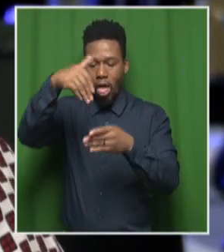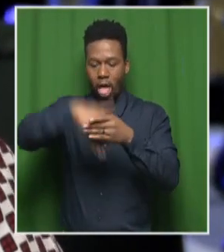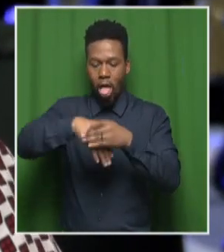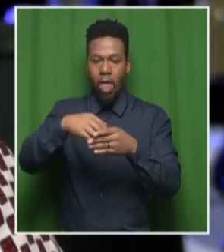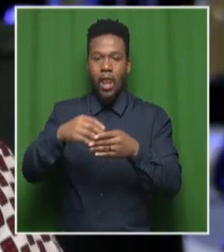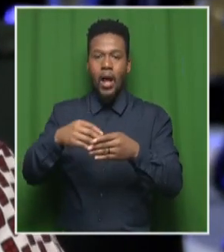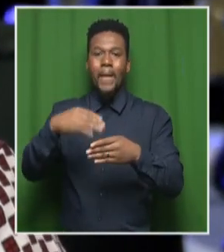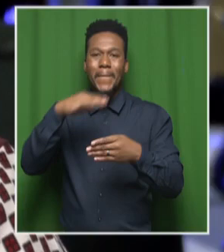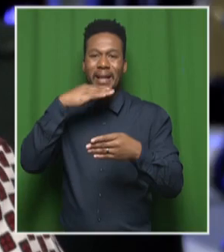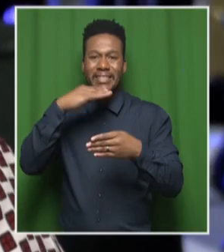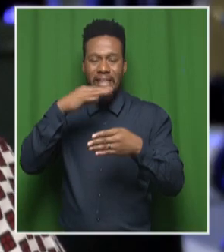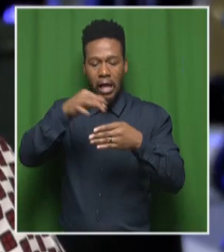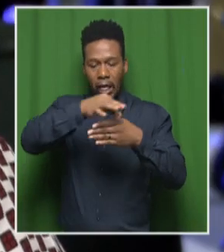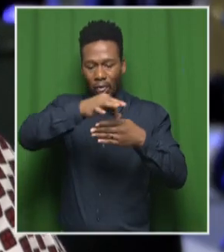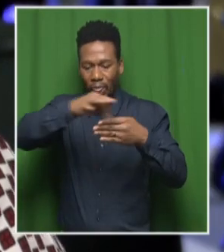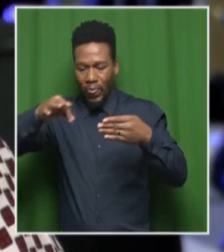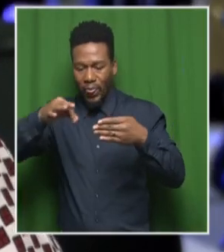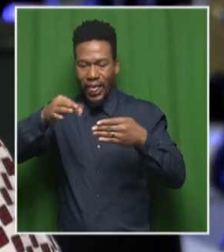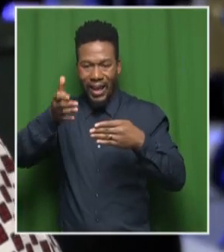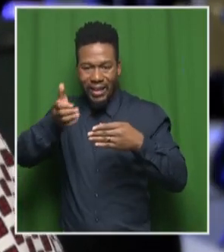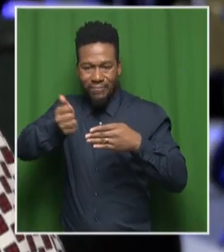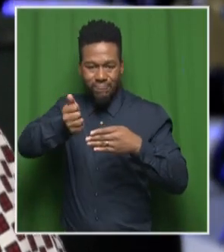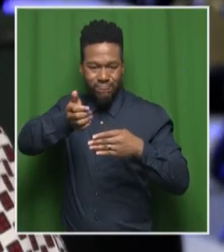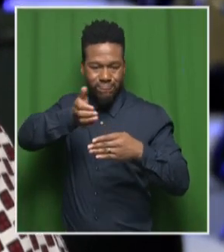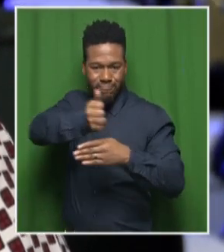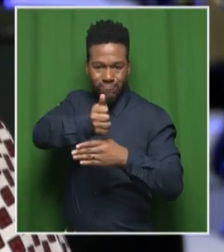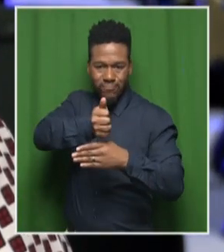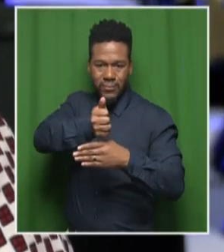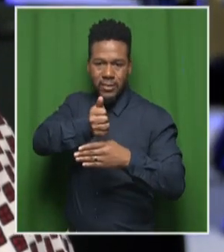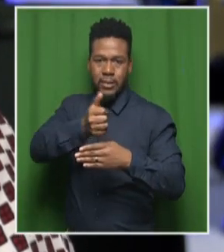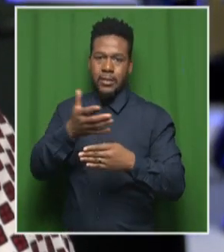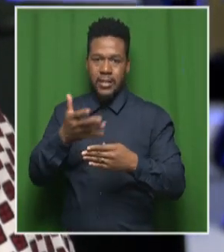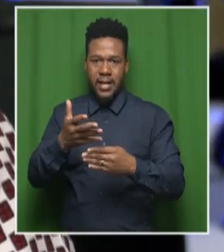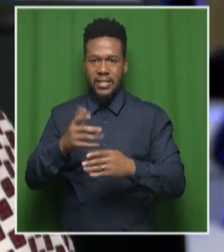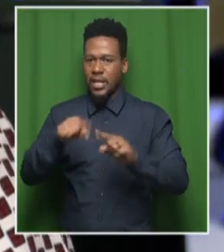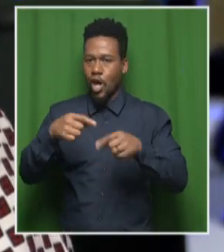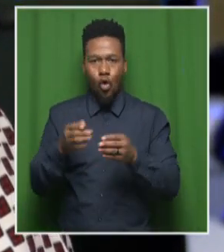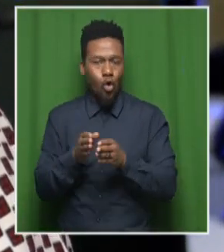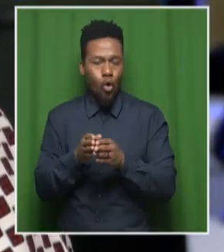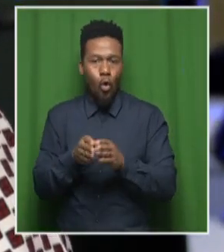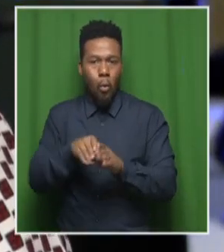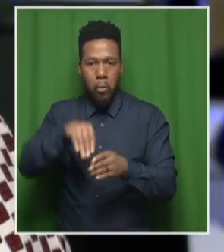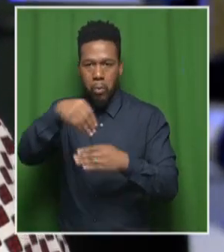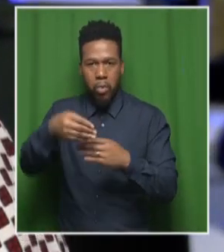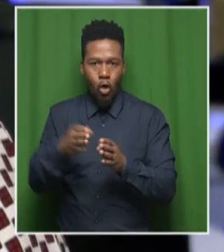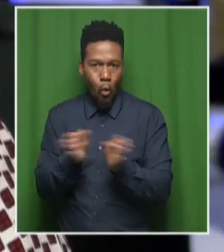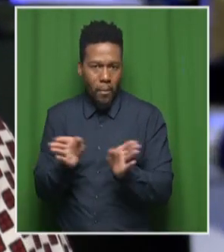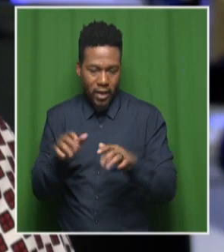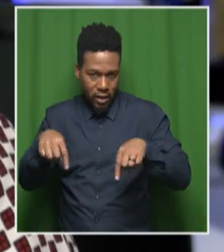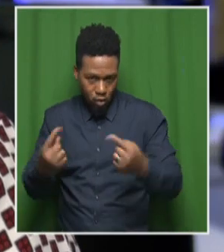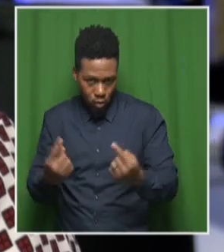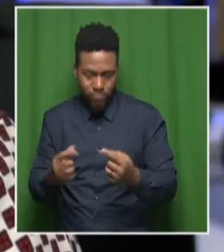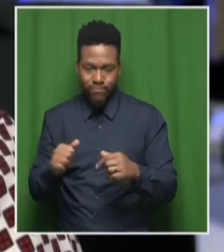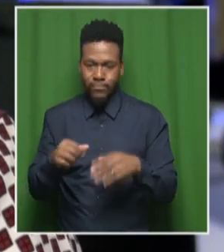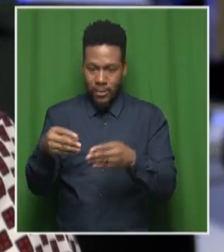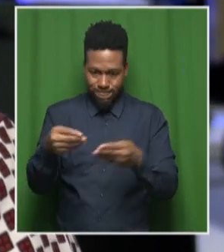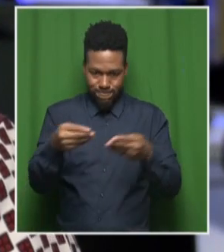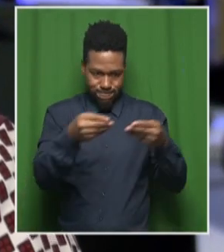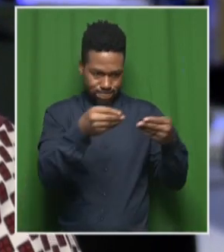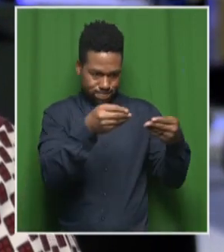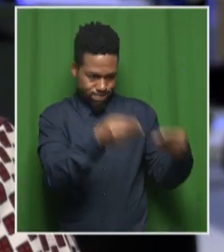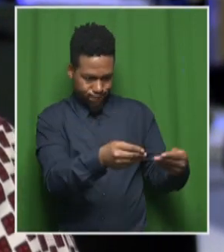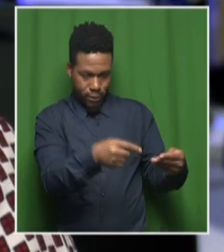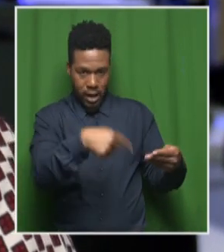plastic which is transparent, but it must be enclosed there. So these three presiding officers brought the result slip